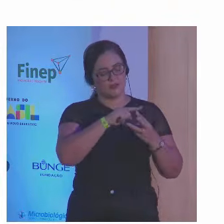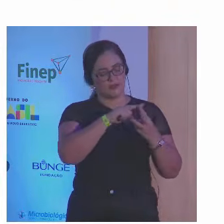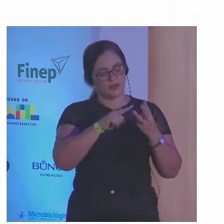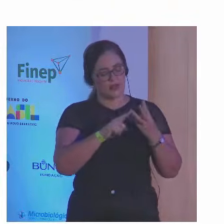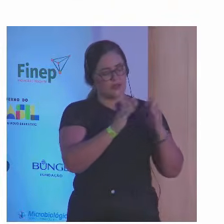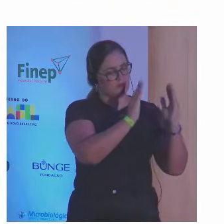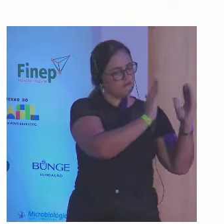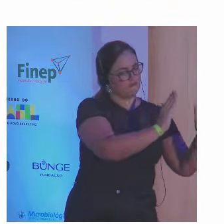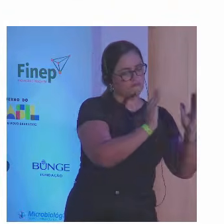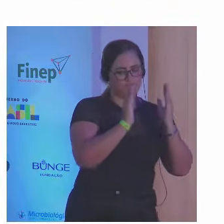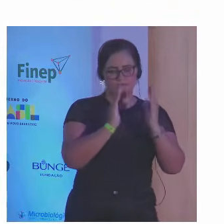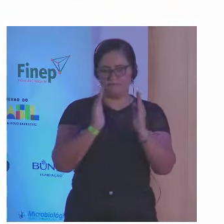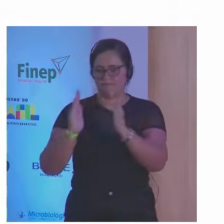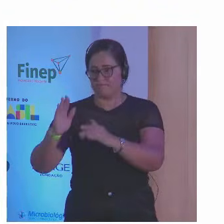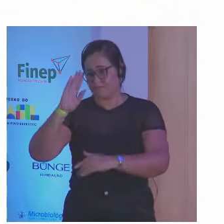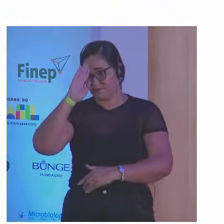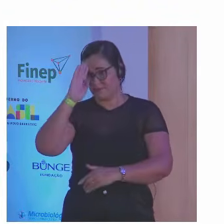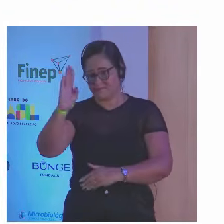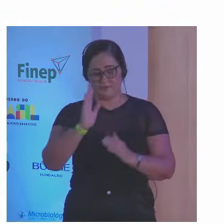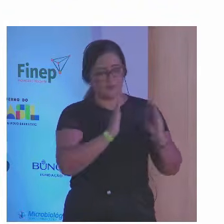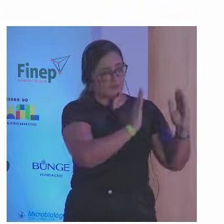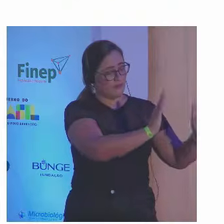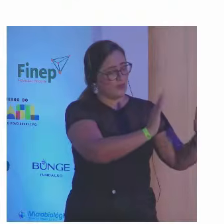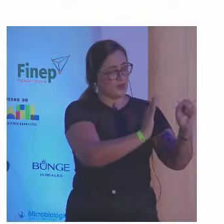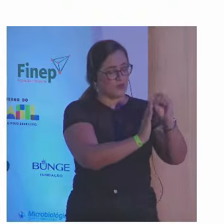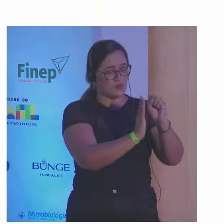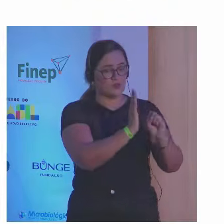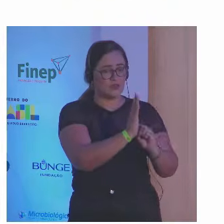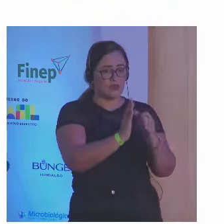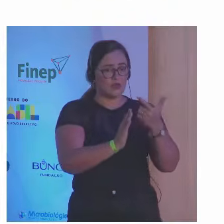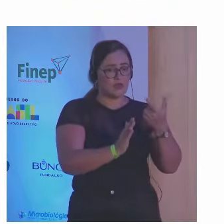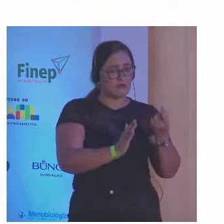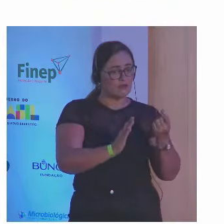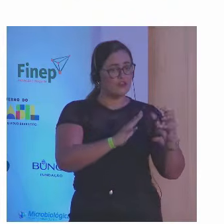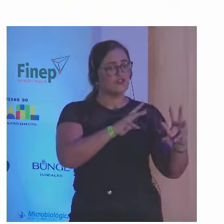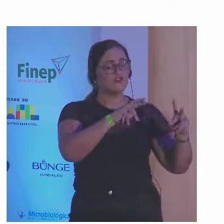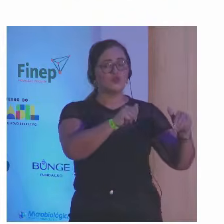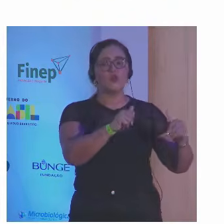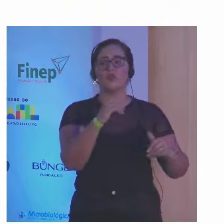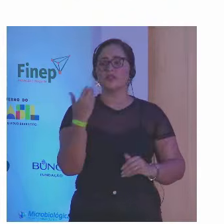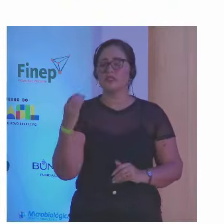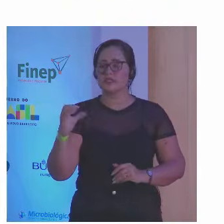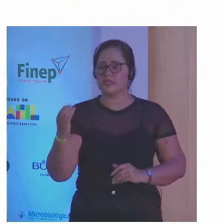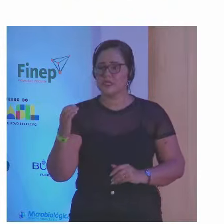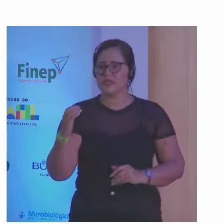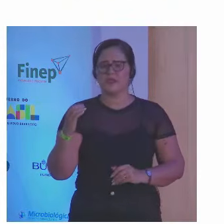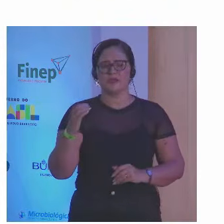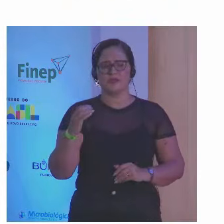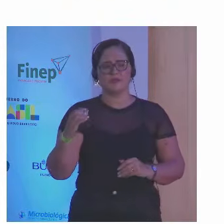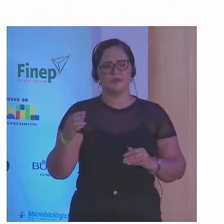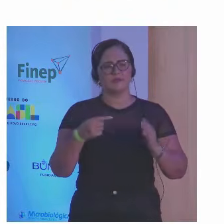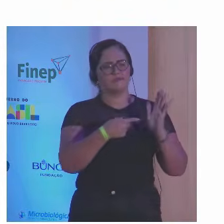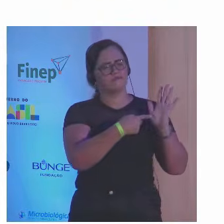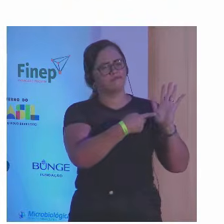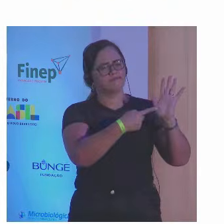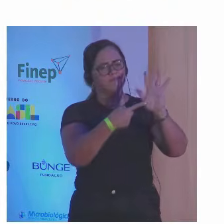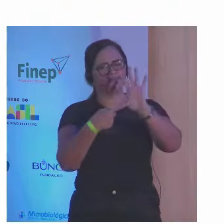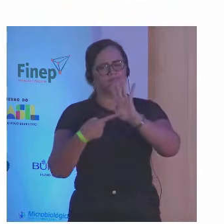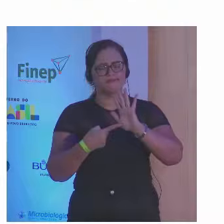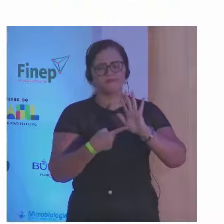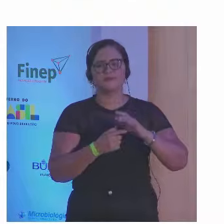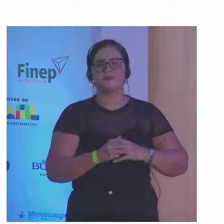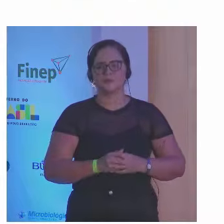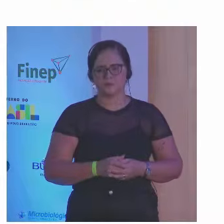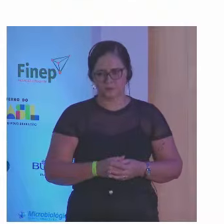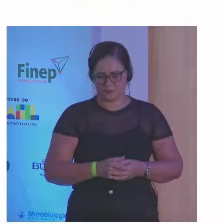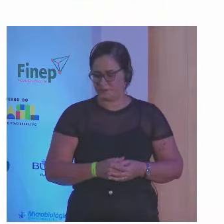of the century, full science. We had to design, invent everything. I mean, this is the permanent brainstorming of scientists trying